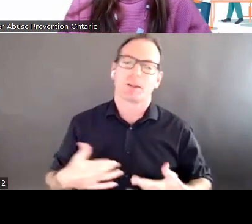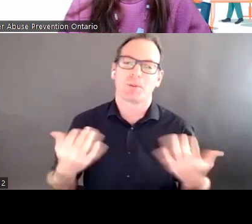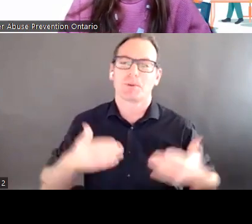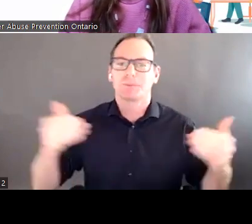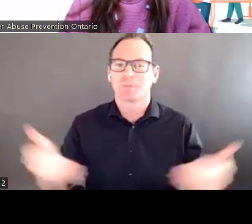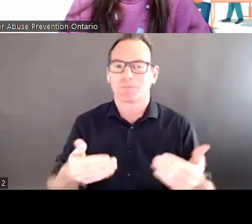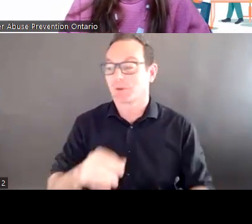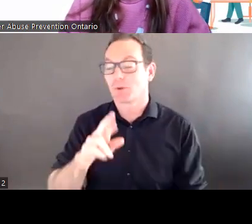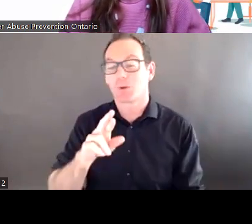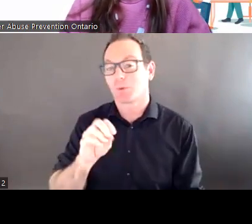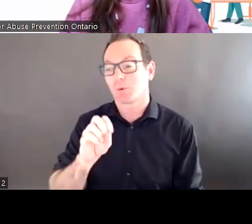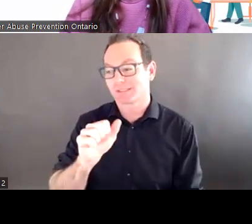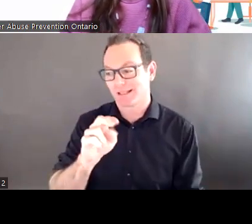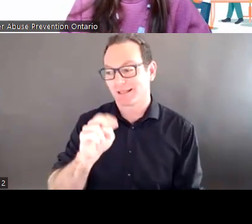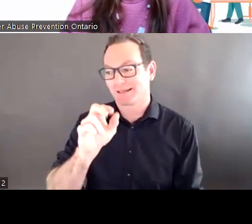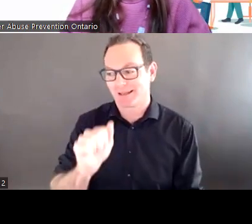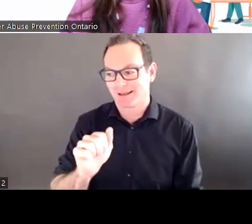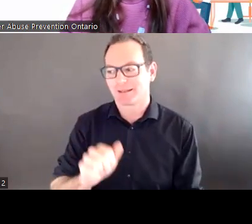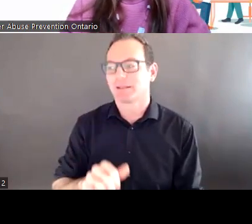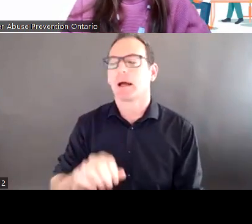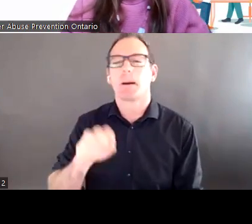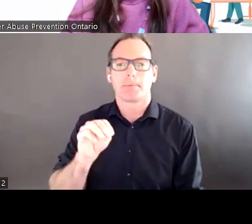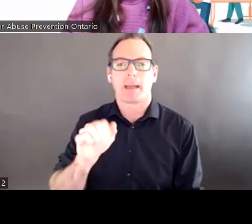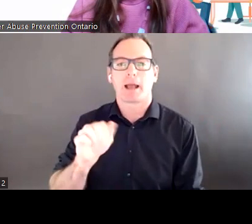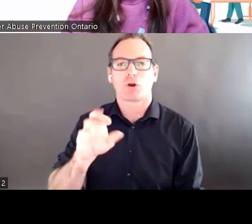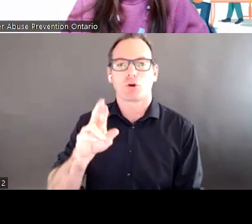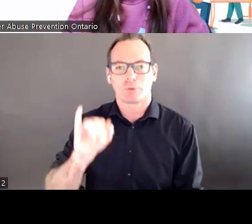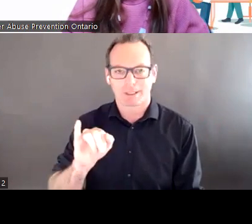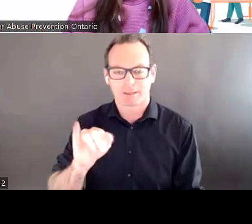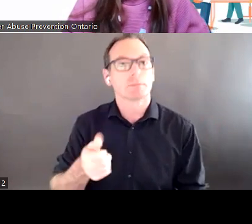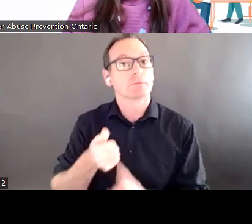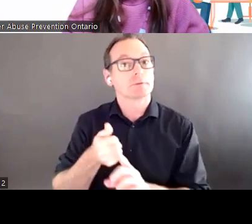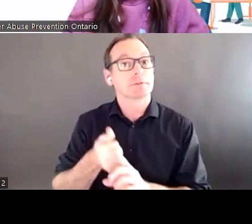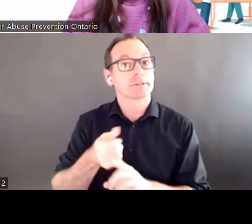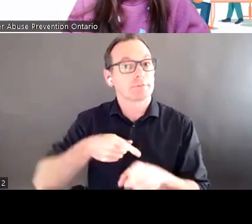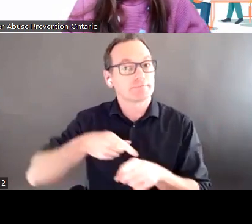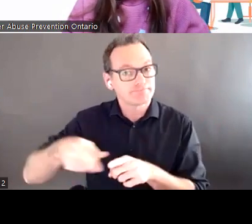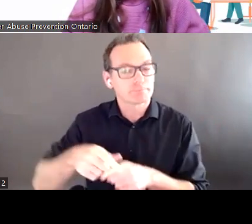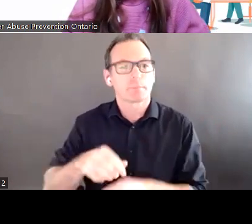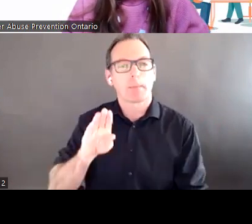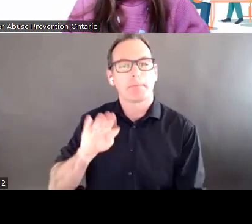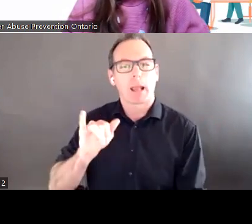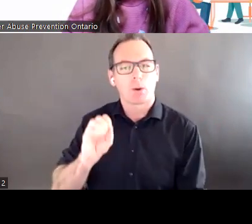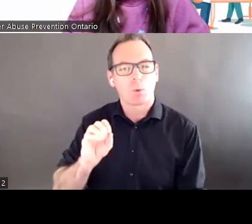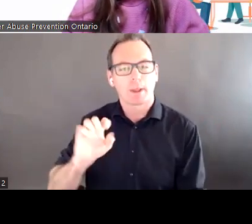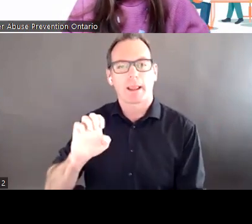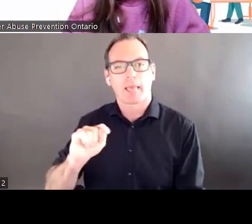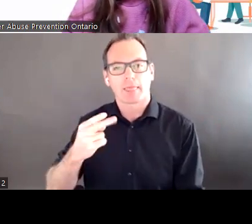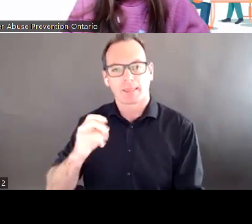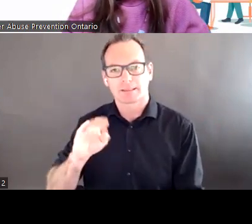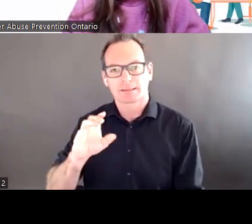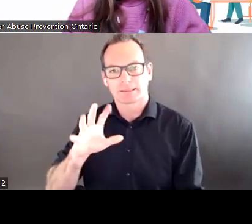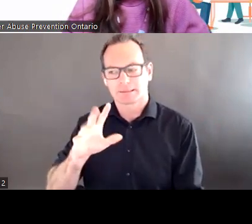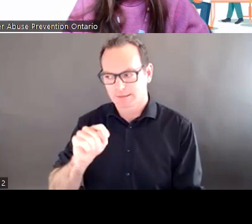Mercy, who is a bioethicist, and she's a intergenerational mediator, a practicing